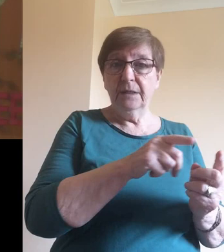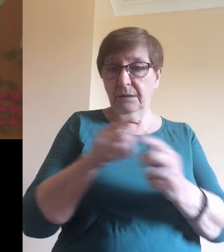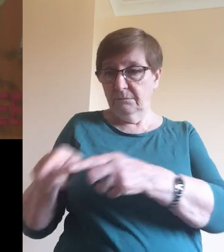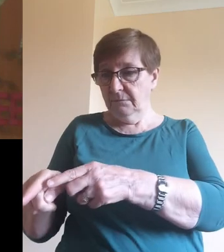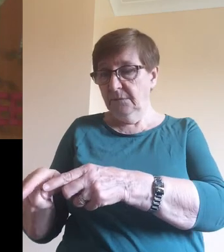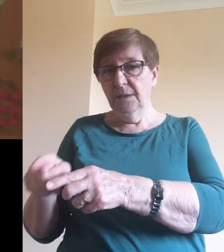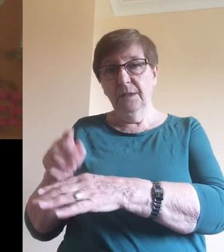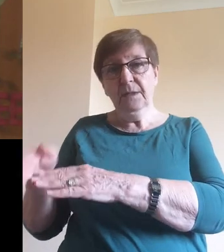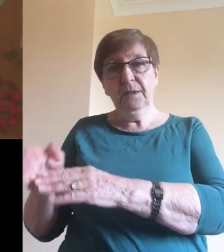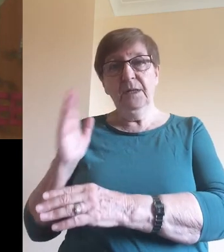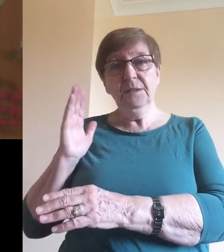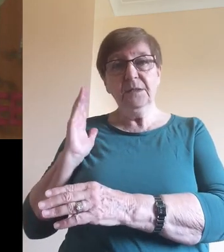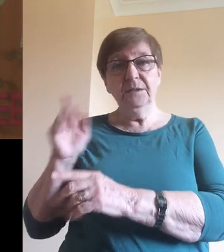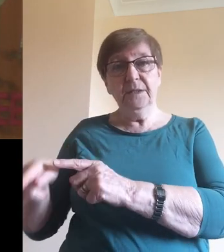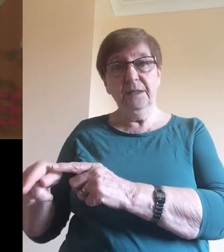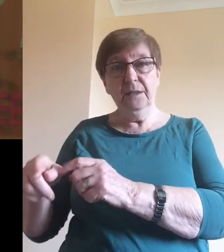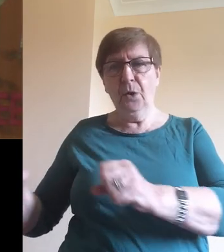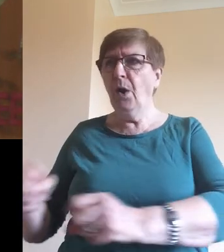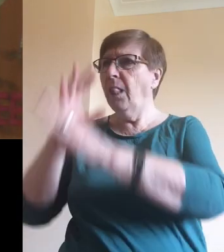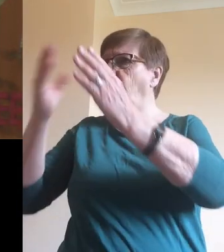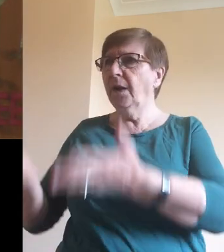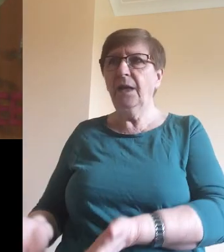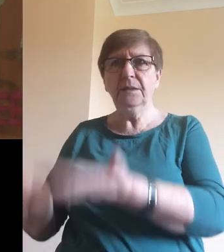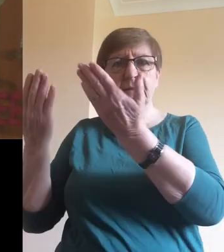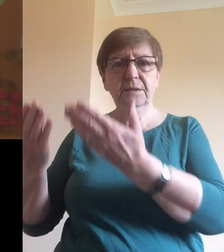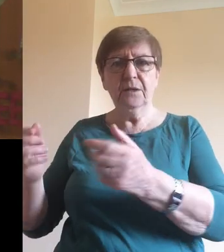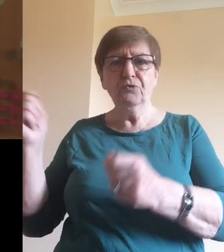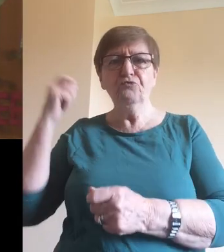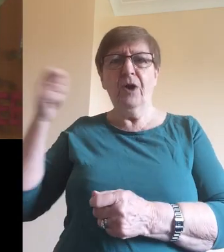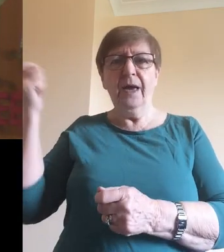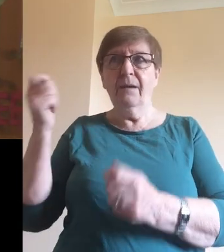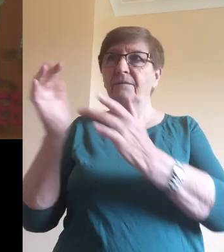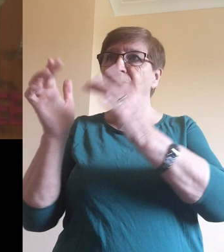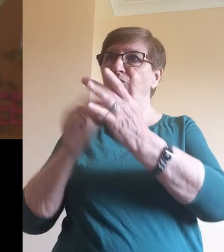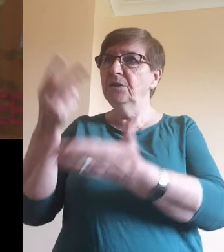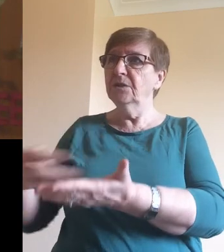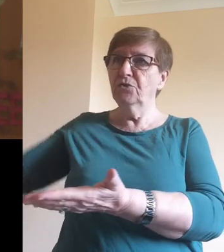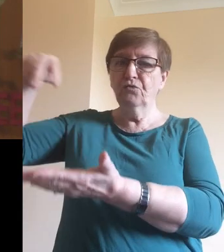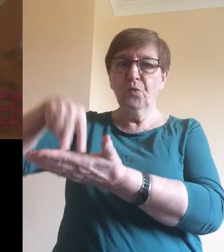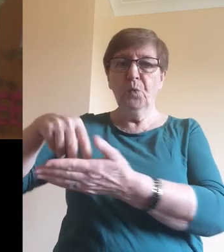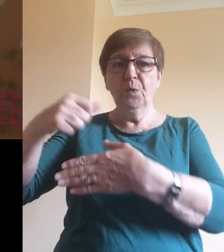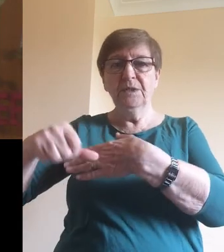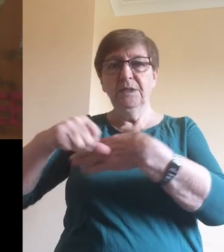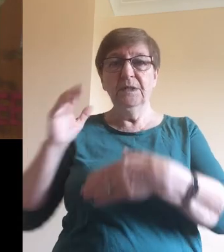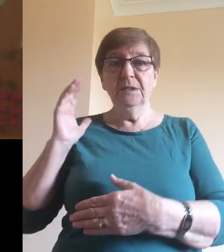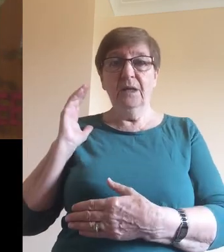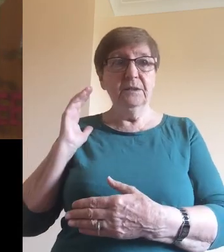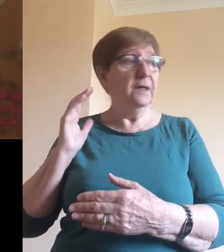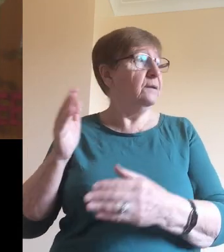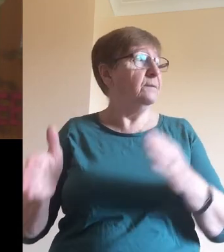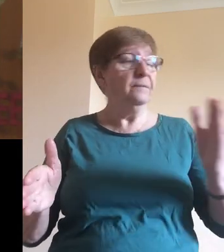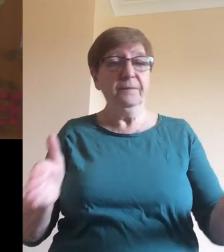the glorious awakening and announcement of the gospel triumph as Jesus rose on Easter Sunday, between that Friday